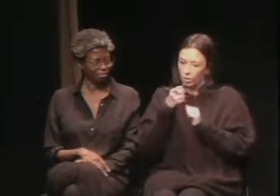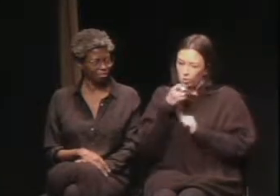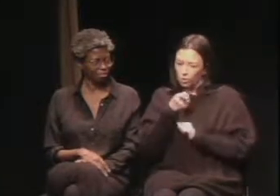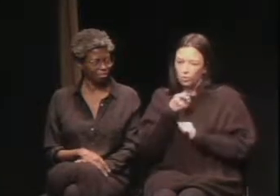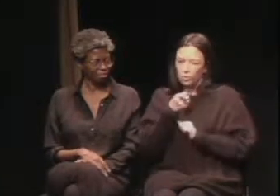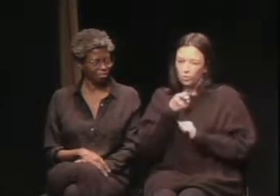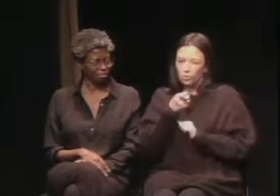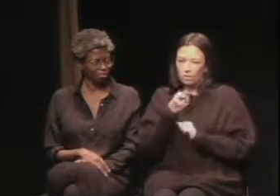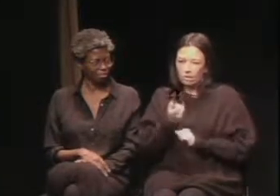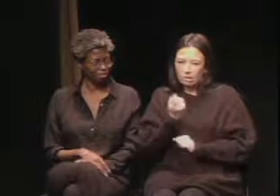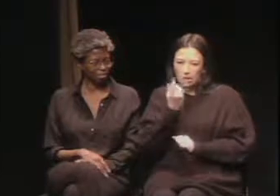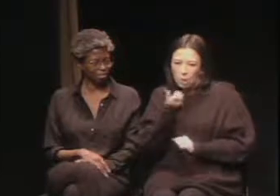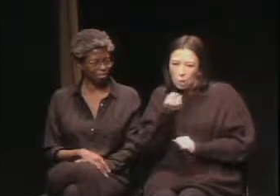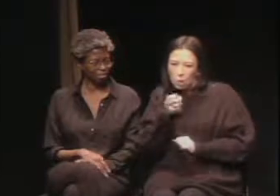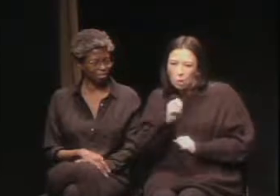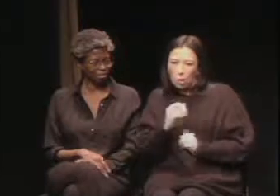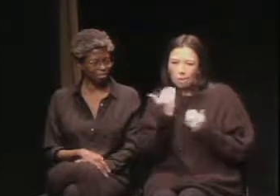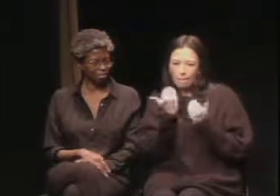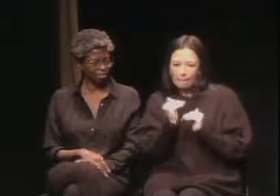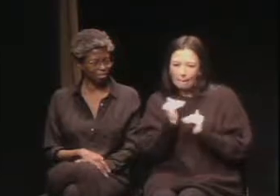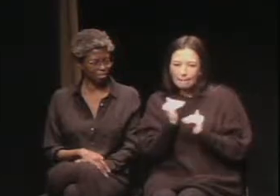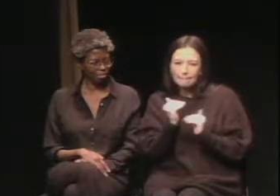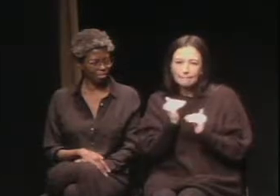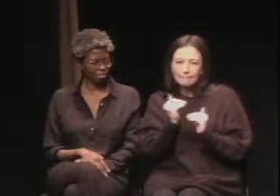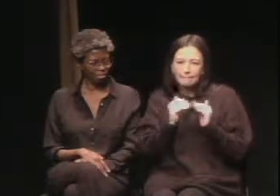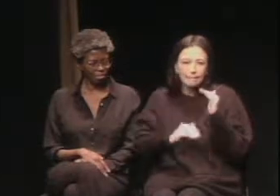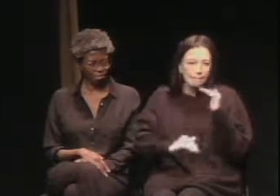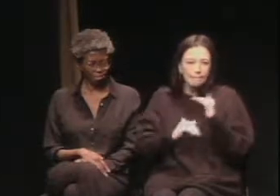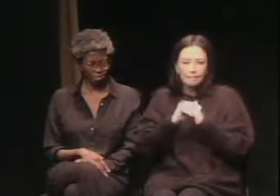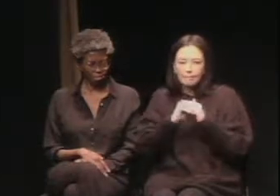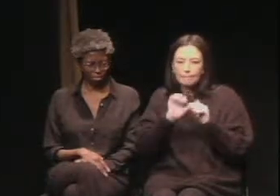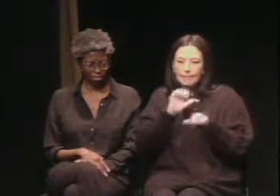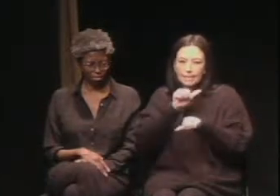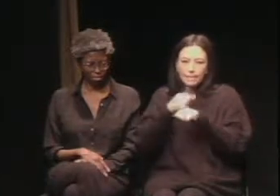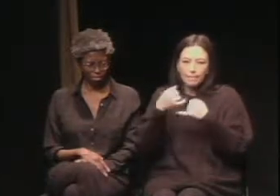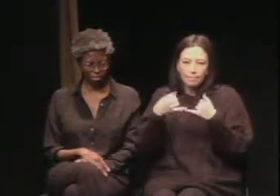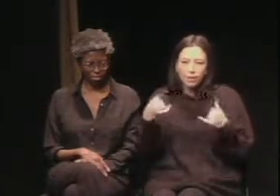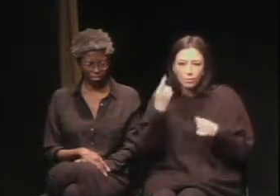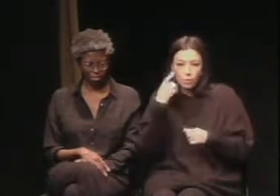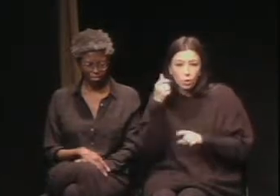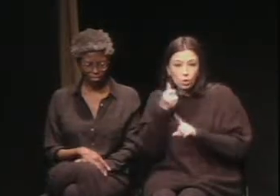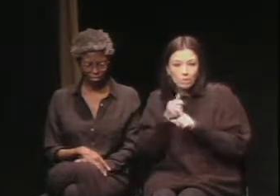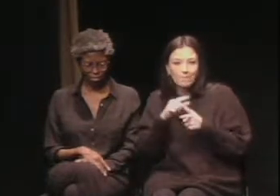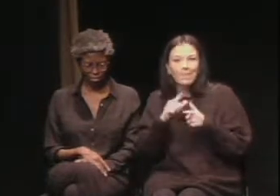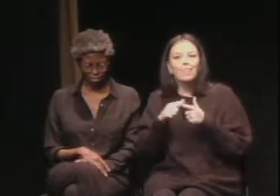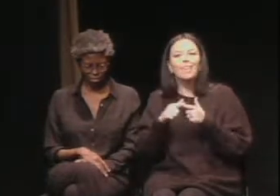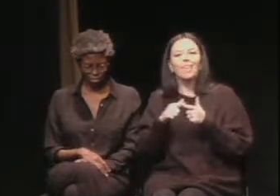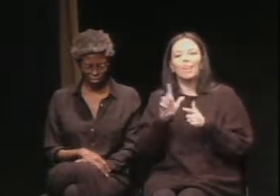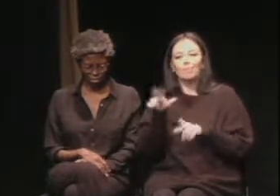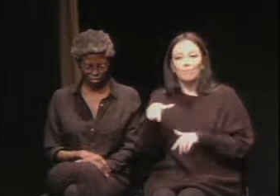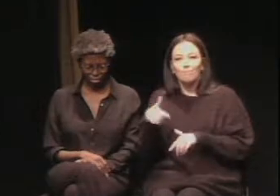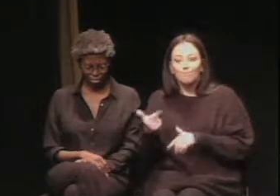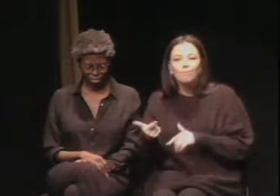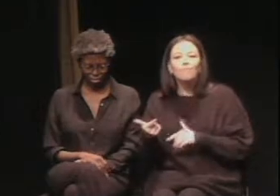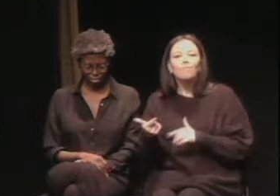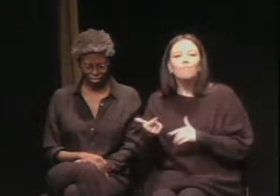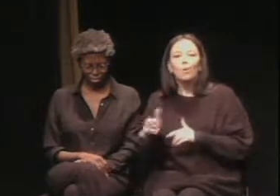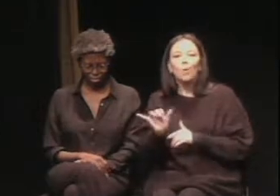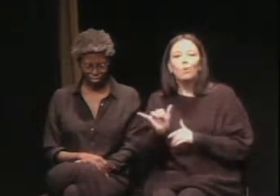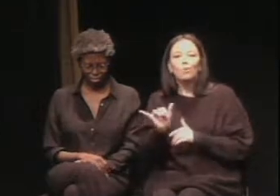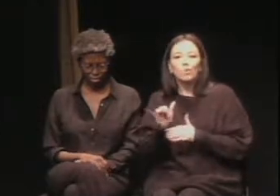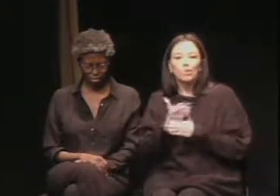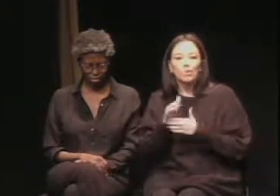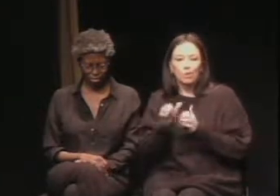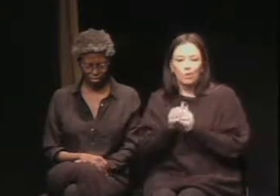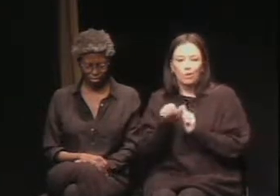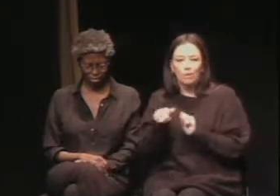To understanding your own capacities right. and limitations and setting boundaries for yourself in order for you to be able to also share that with people.